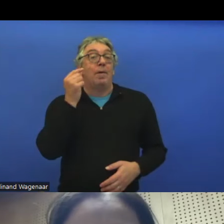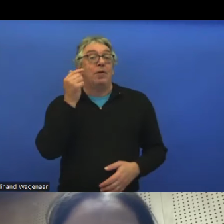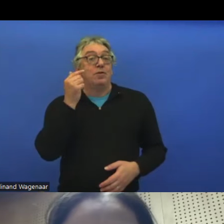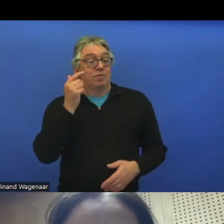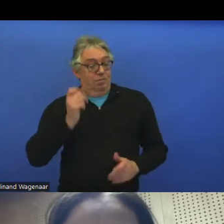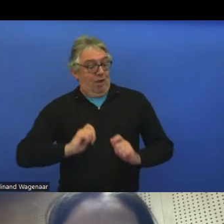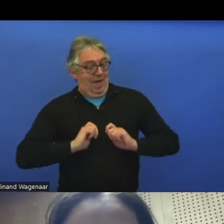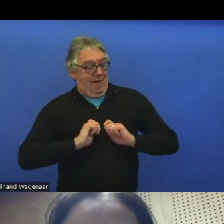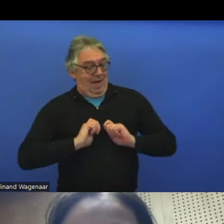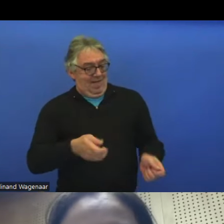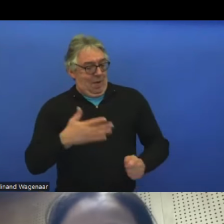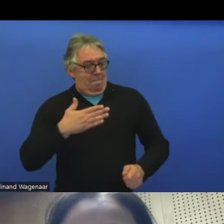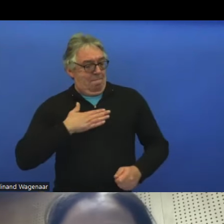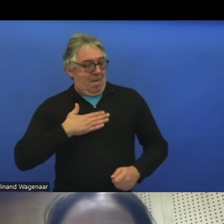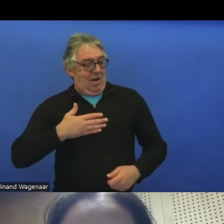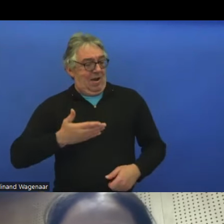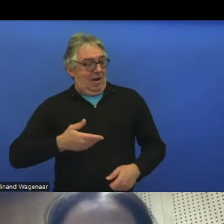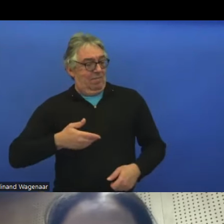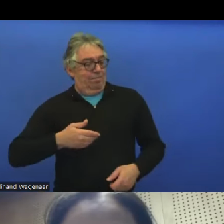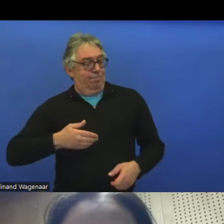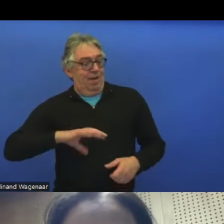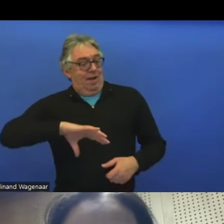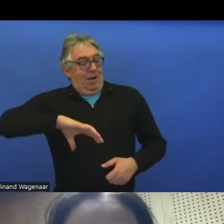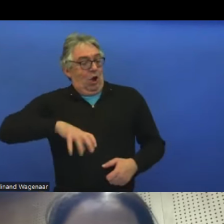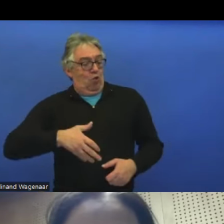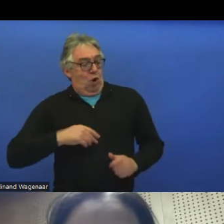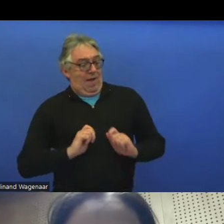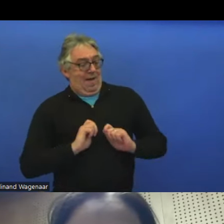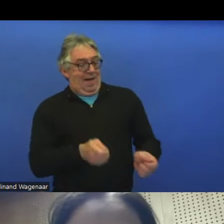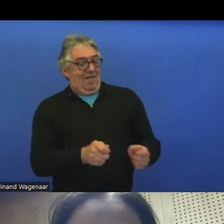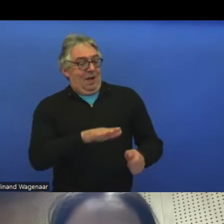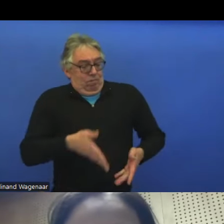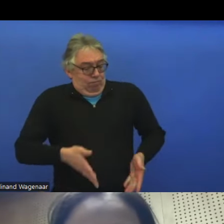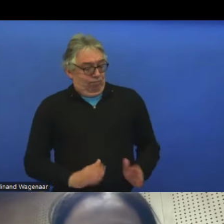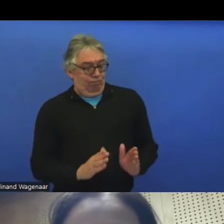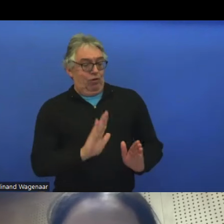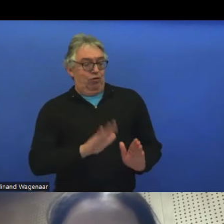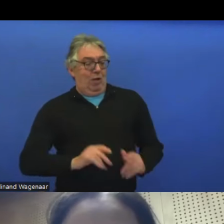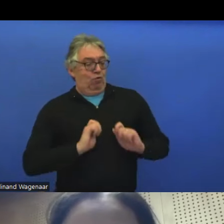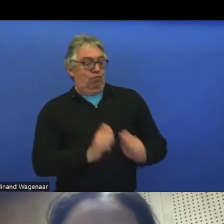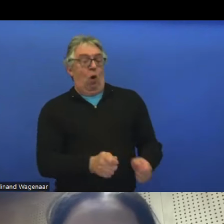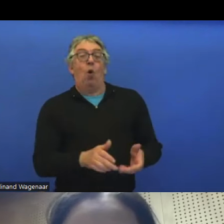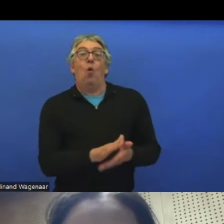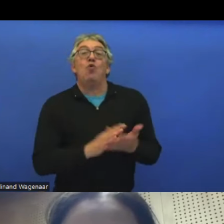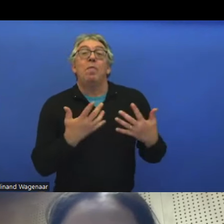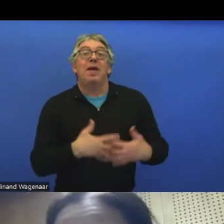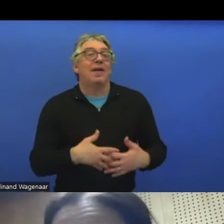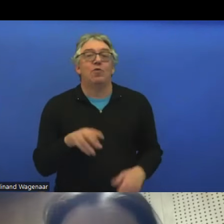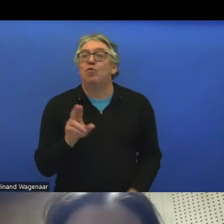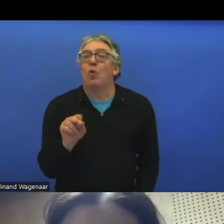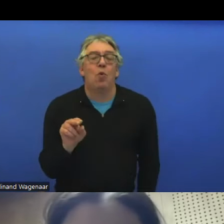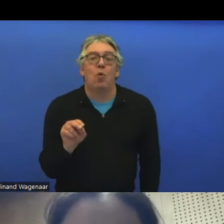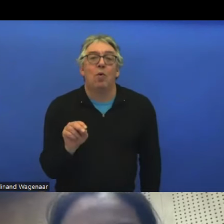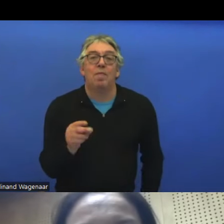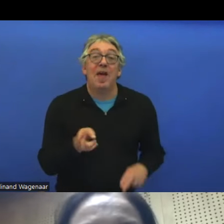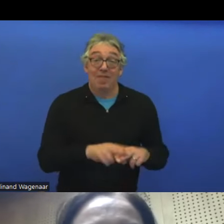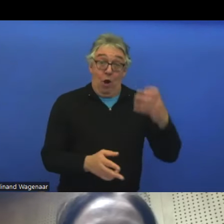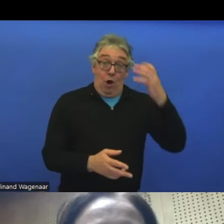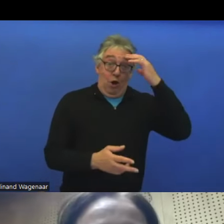men. And this can lead to statelessness in case the father is stateless